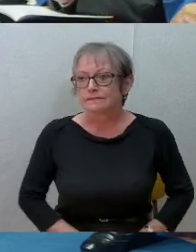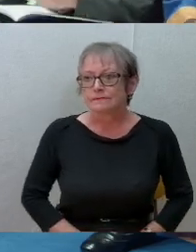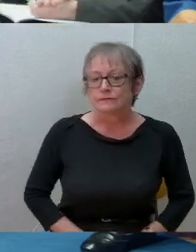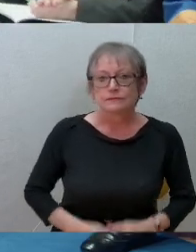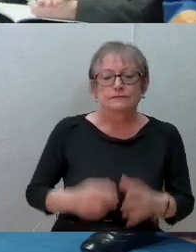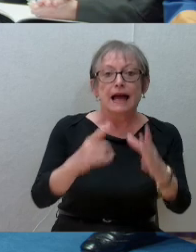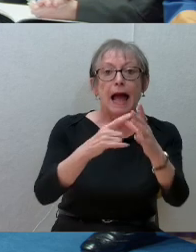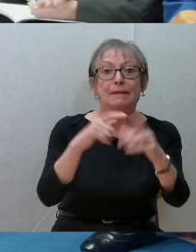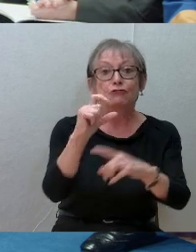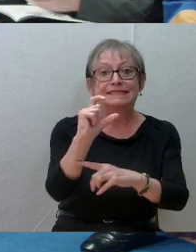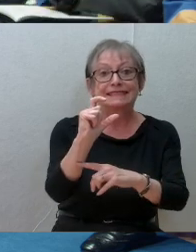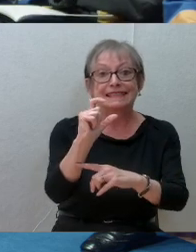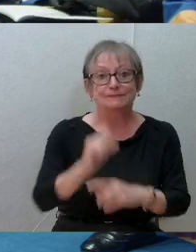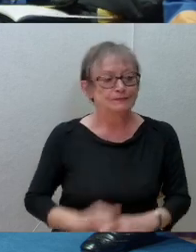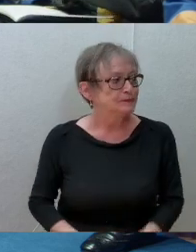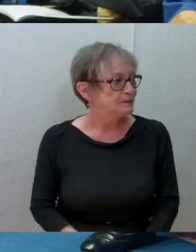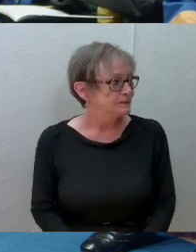Abby Christie.